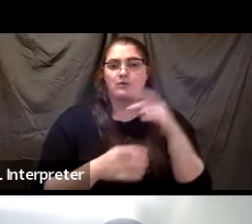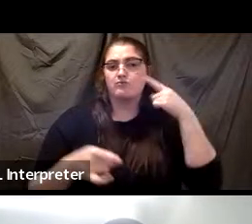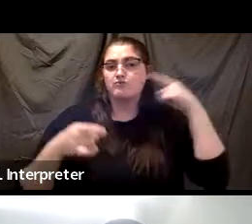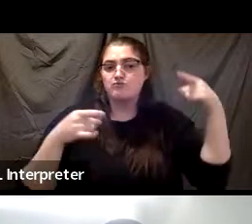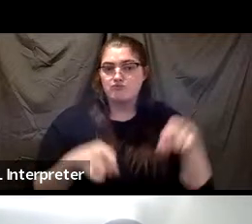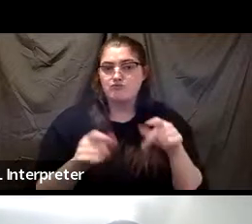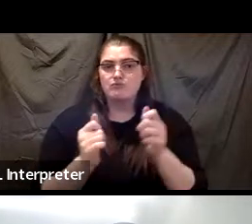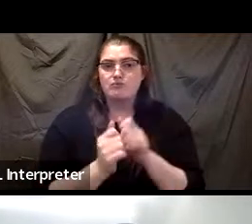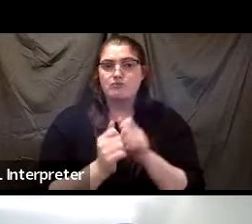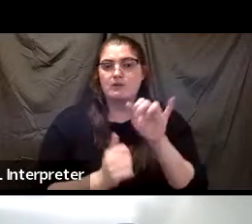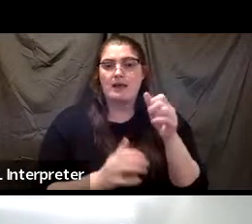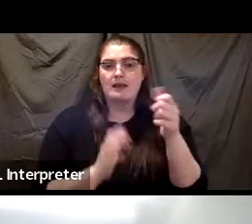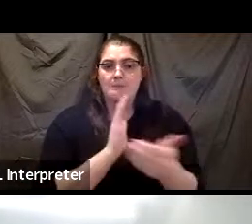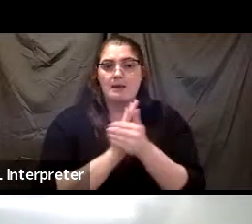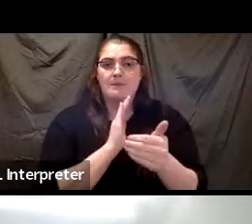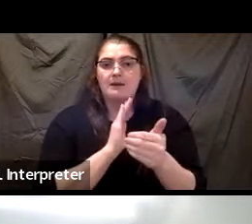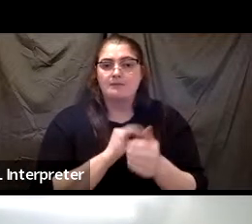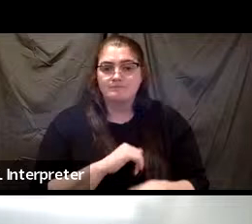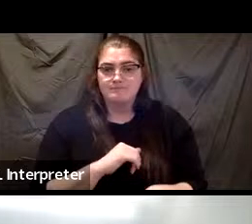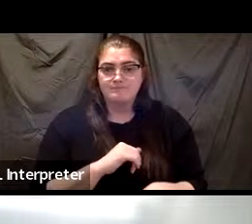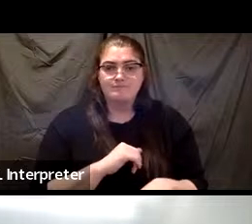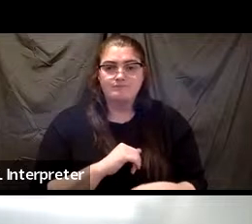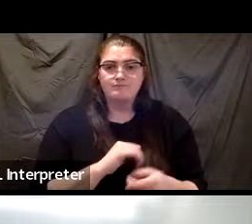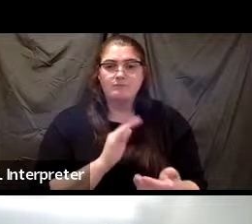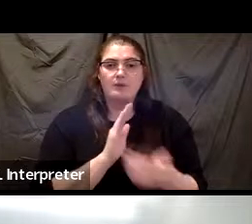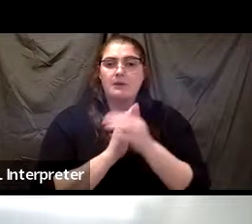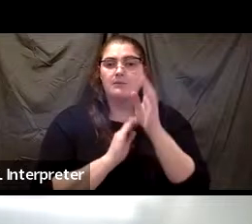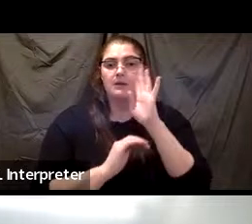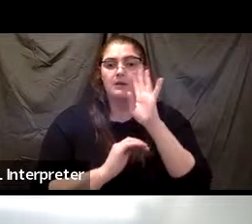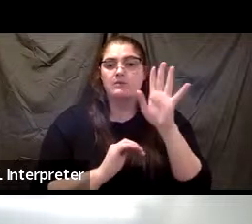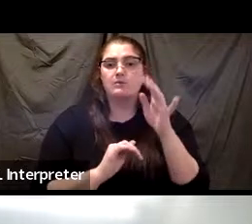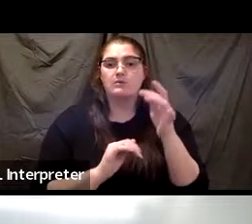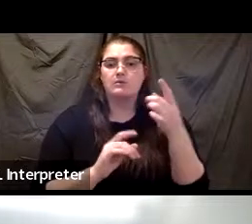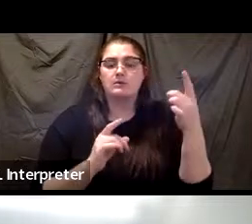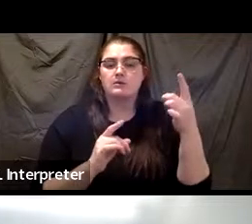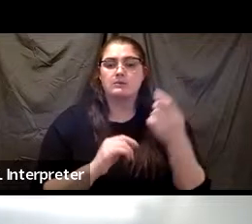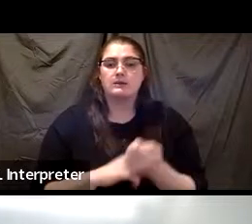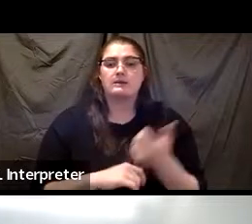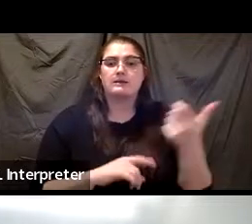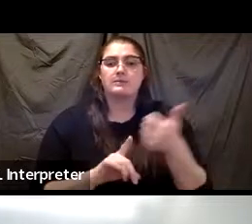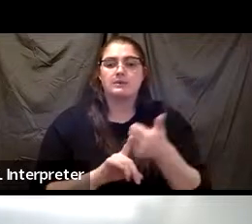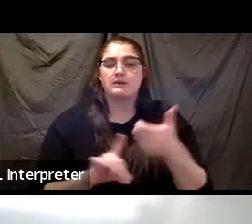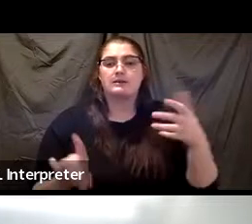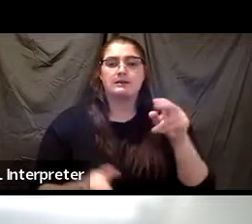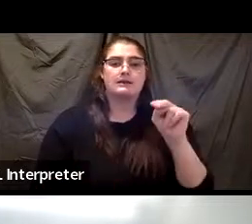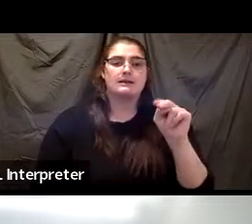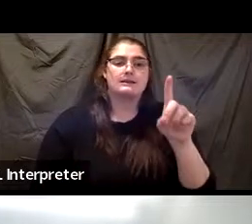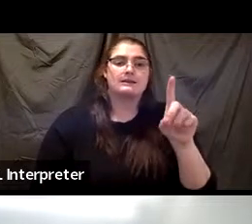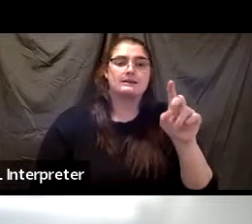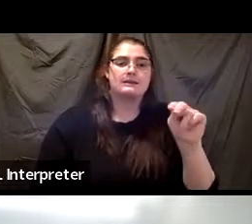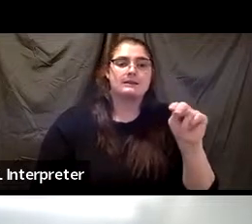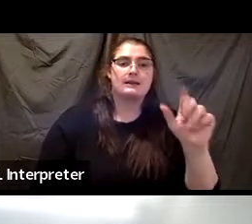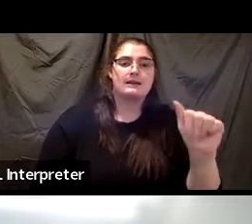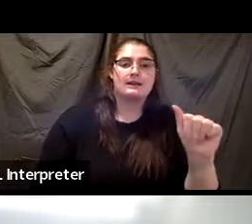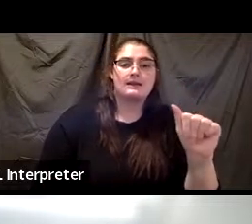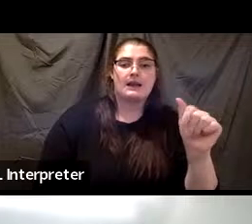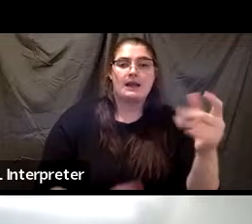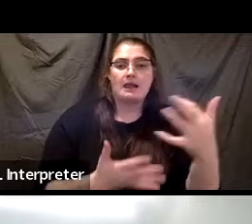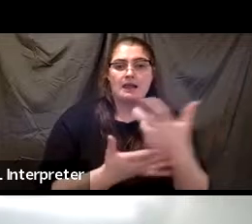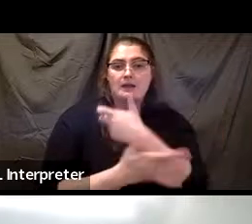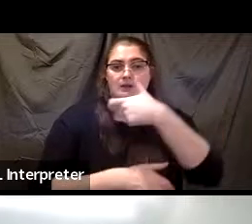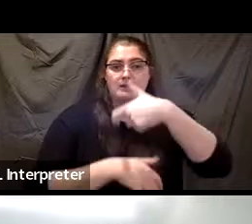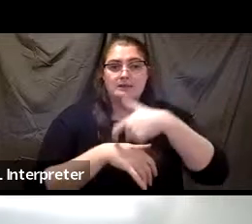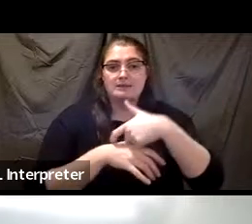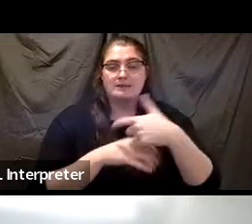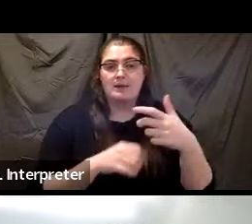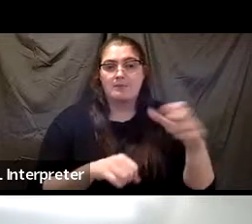amendments was that to eliminate the expansion of the DNA collection at the time of arrest. The reason for